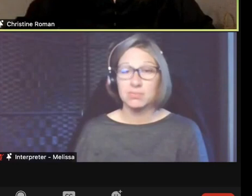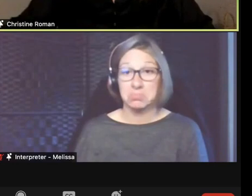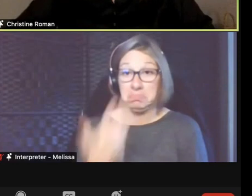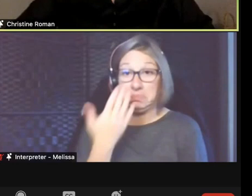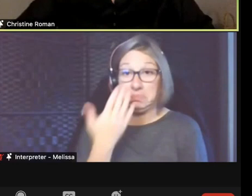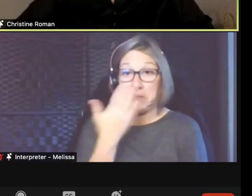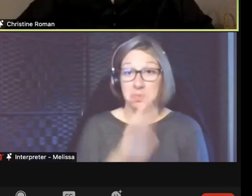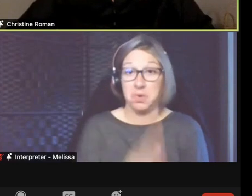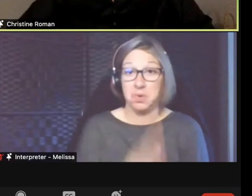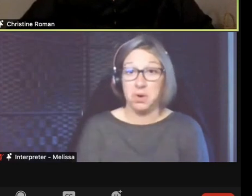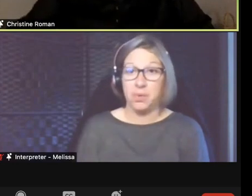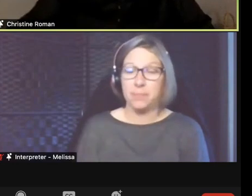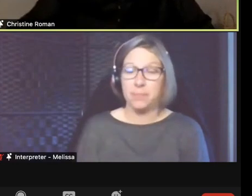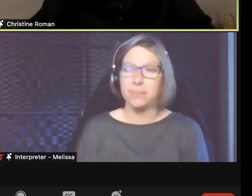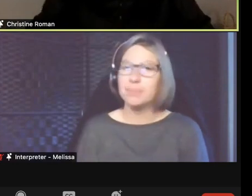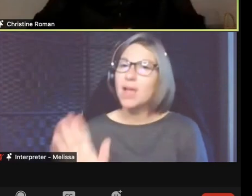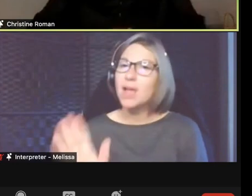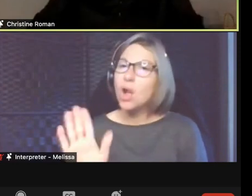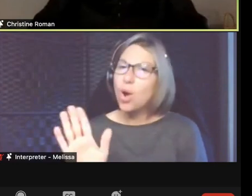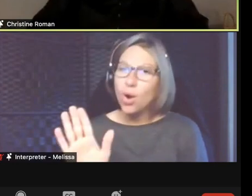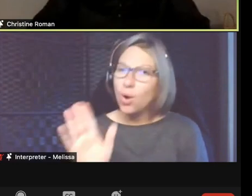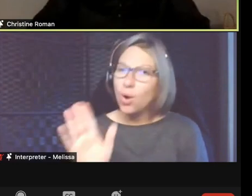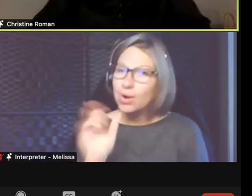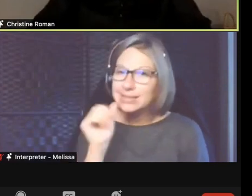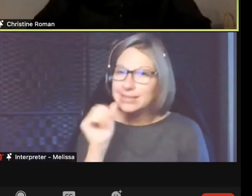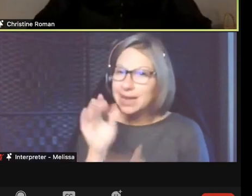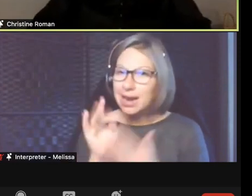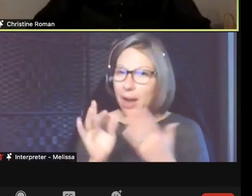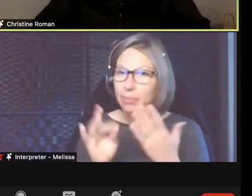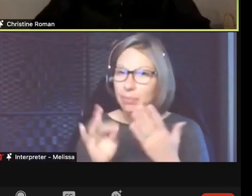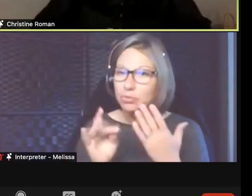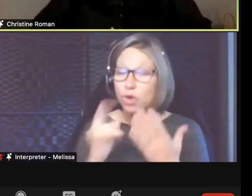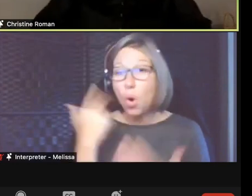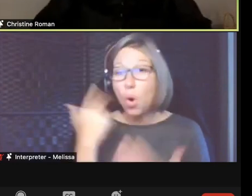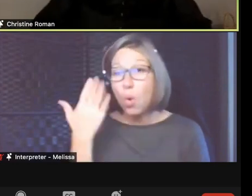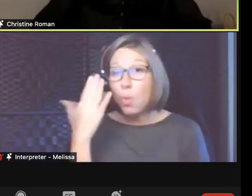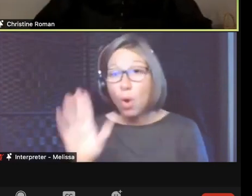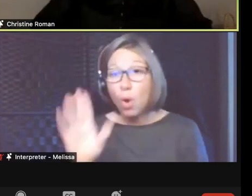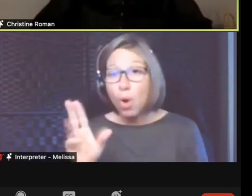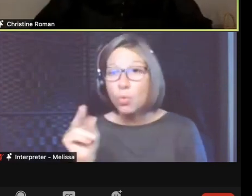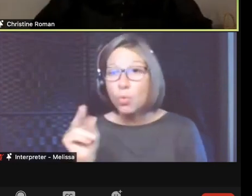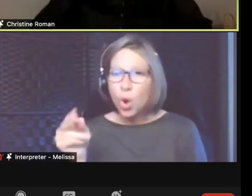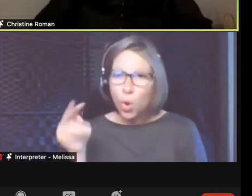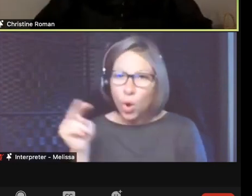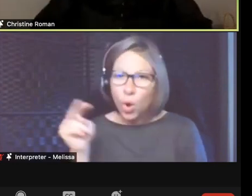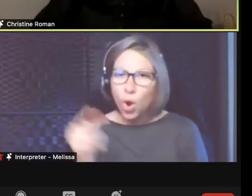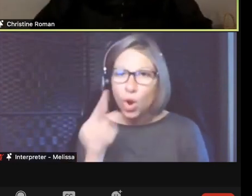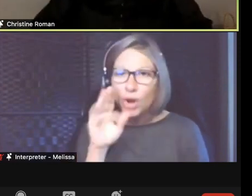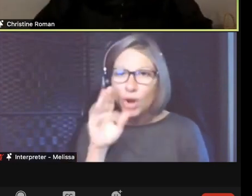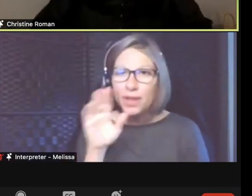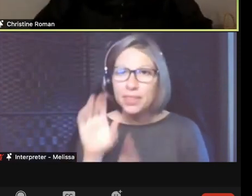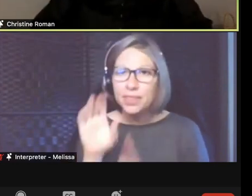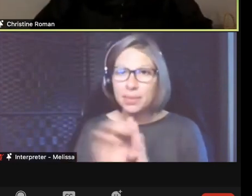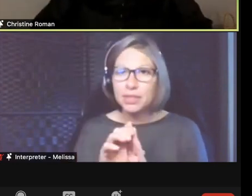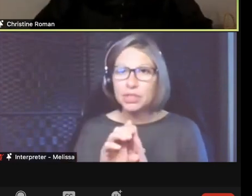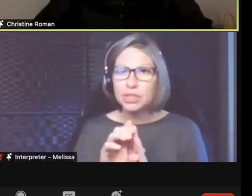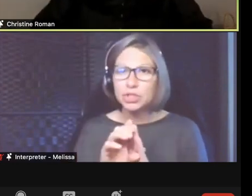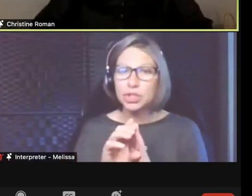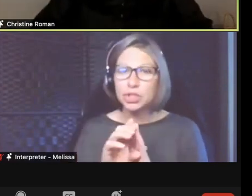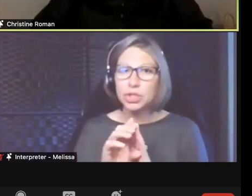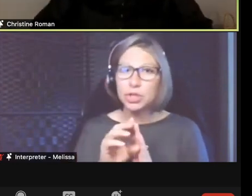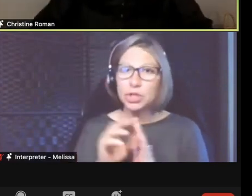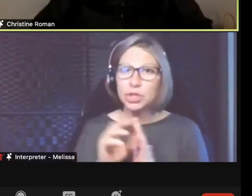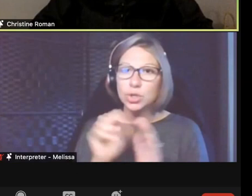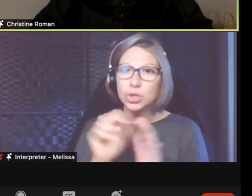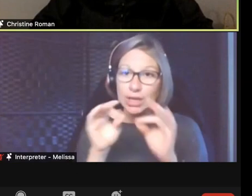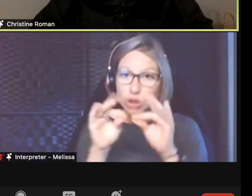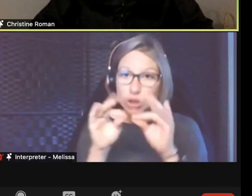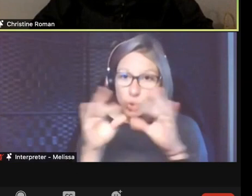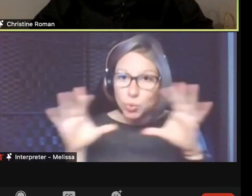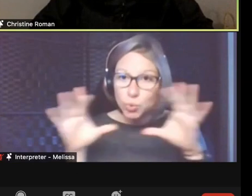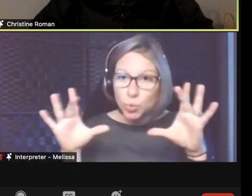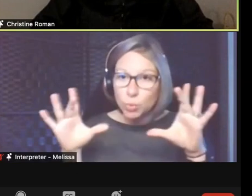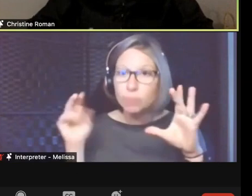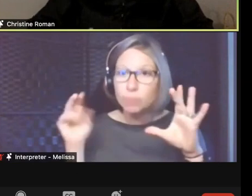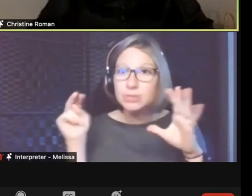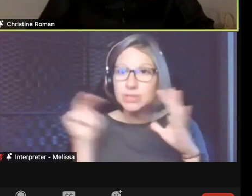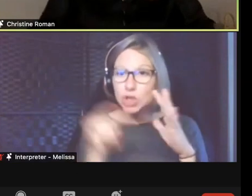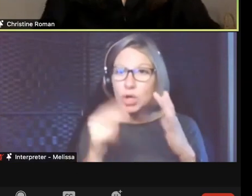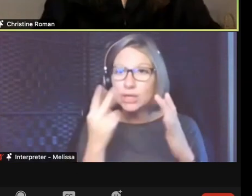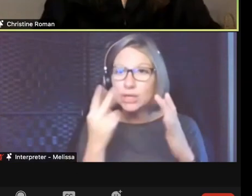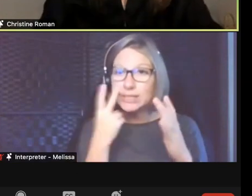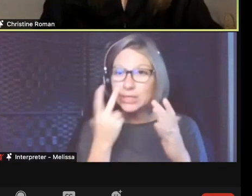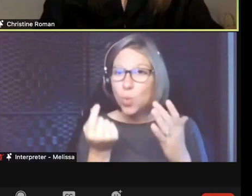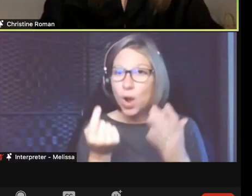Well, no, that is not an option to sit there and say, I don't know. Look at the picture. Well, look at the picture. You can zoom in on it. Look at the picture and tell me what it